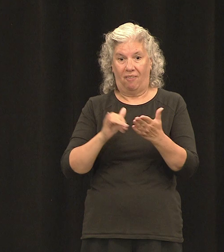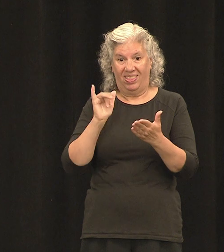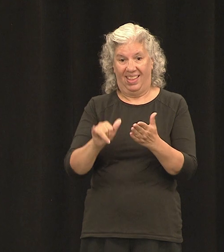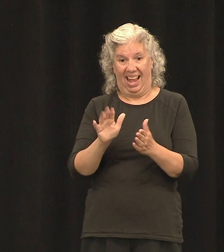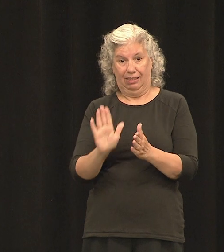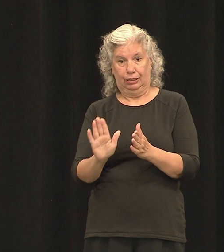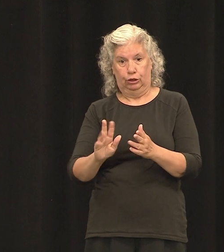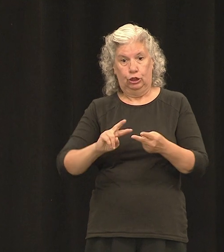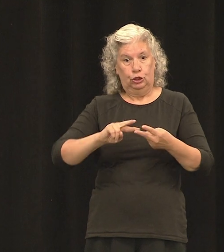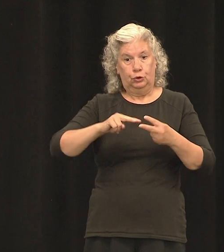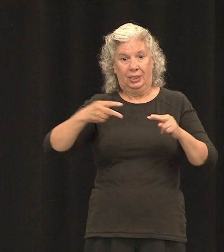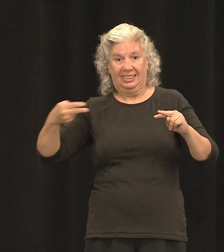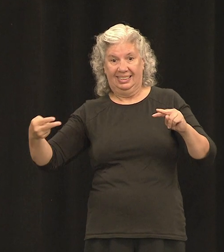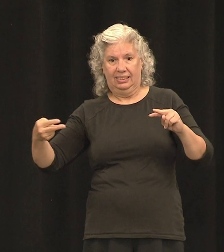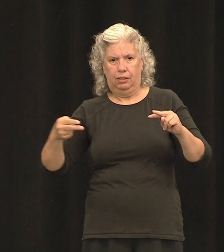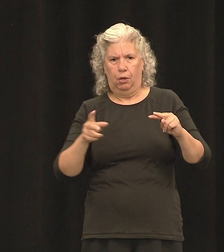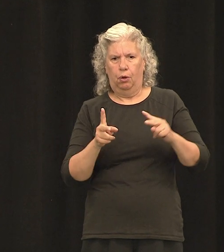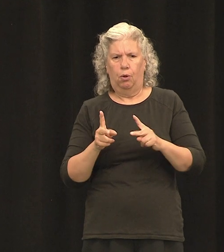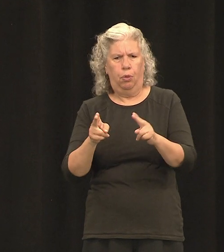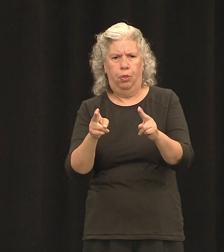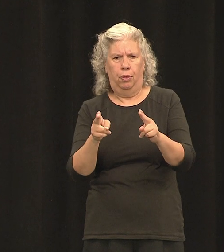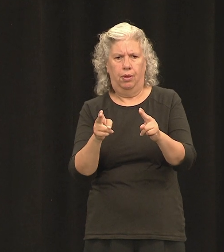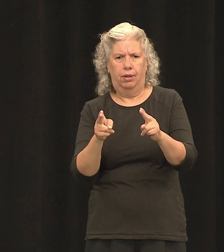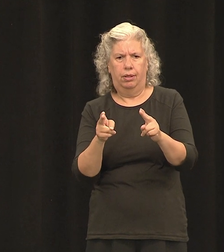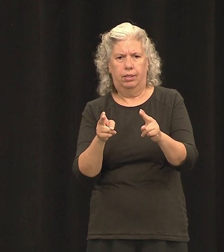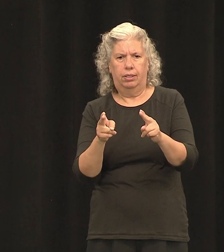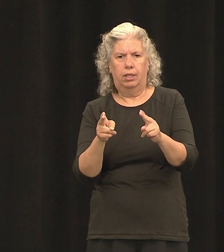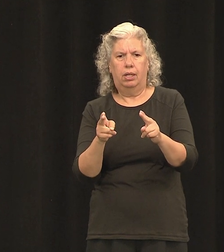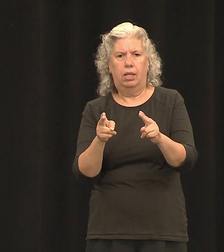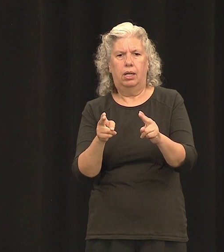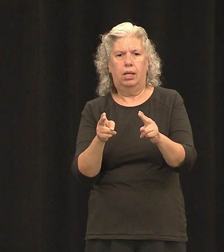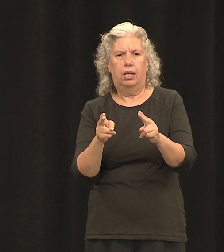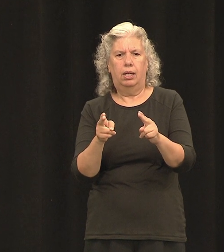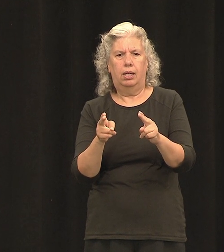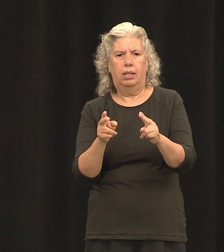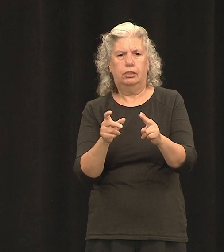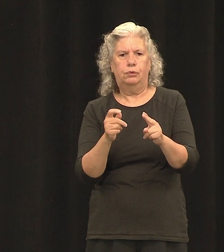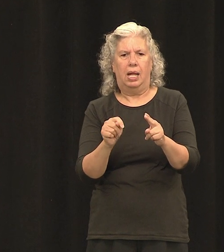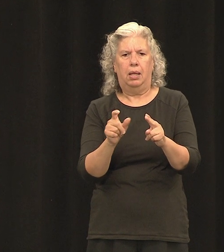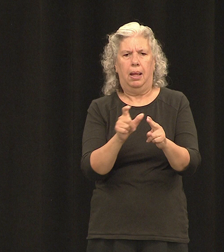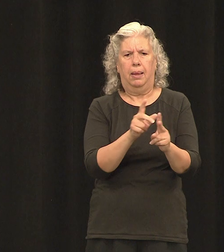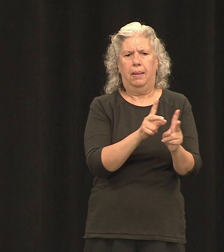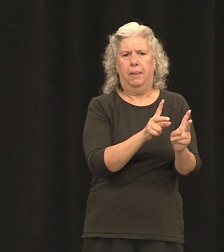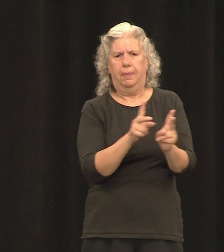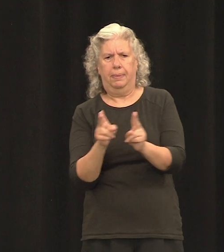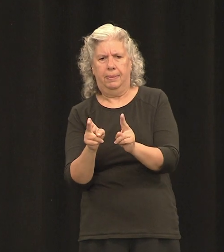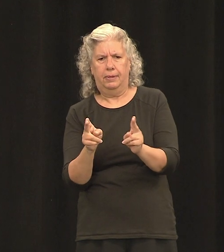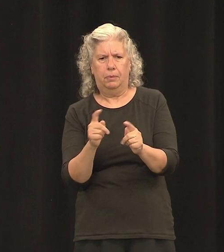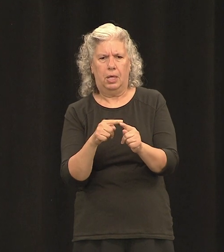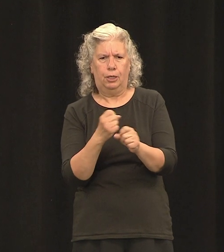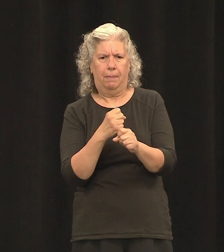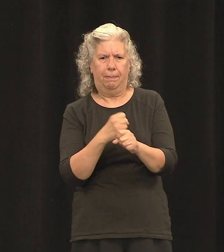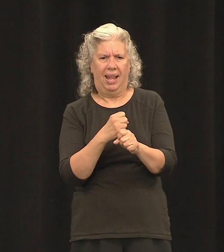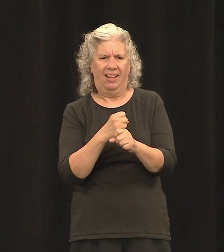and then stitch it back together to make the final code for a protein. And